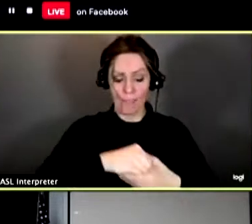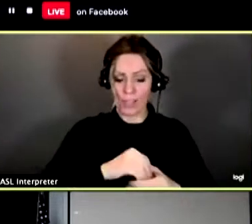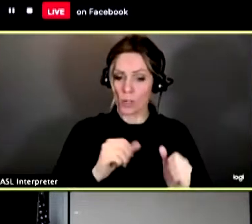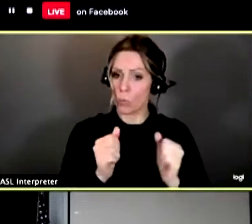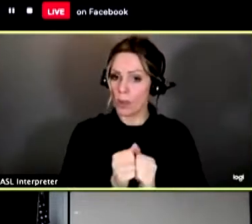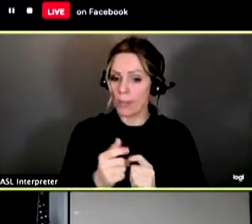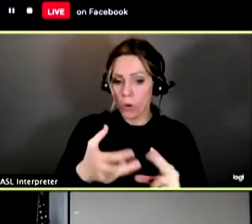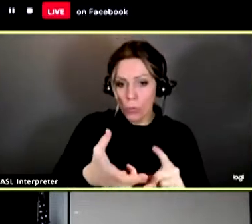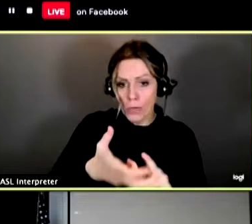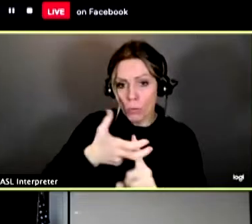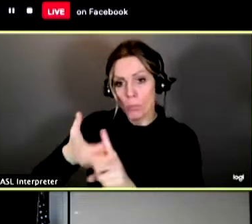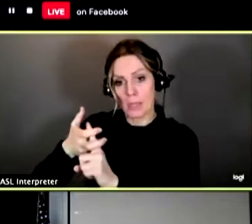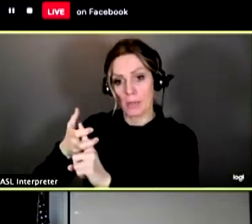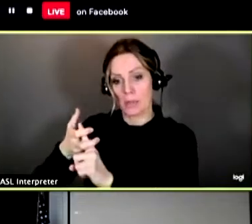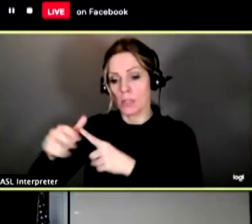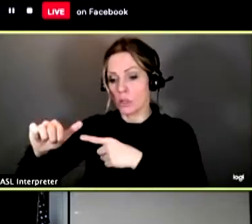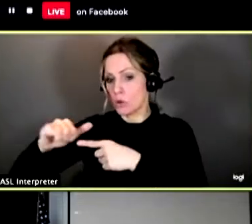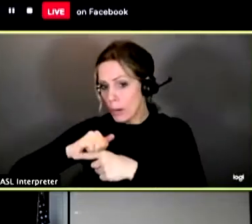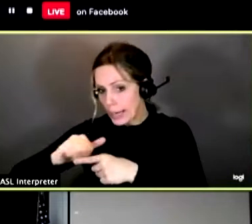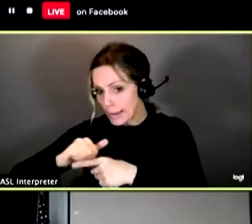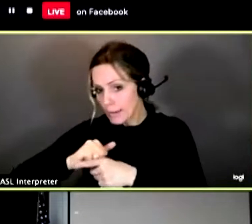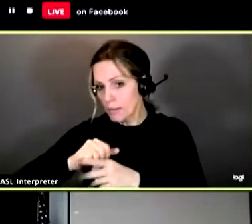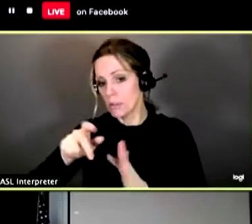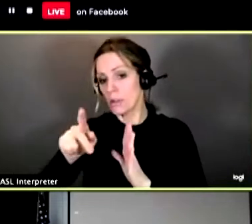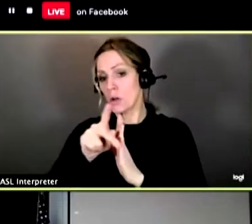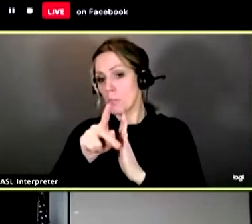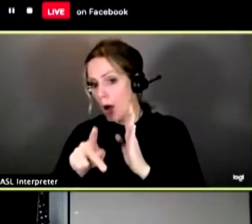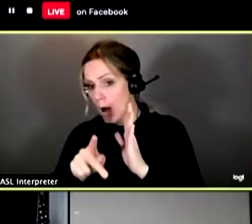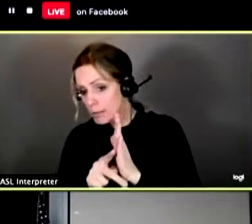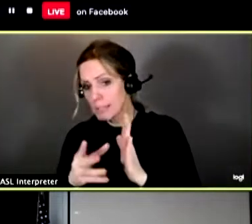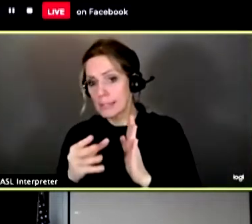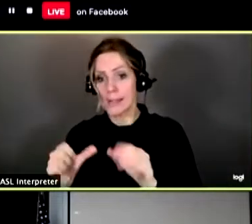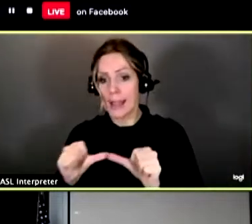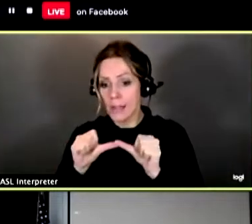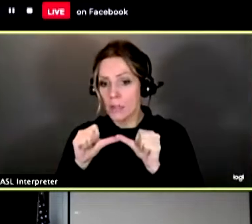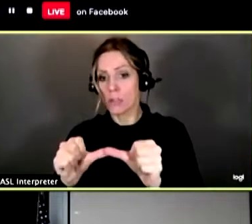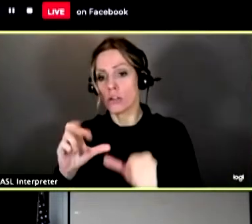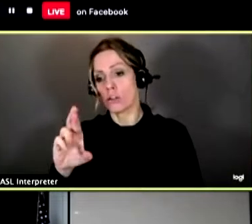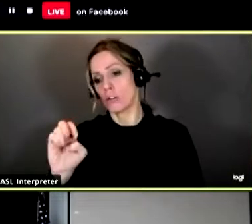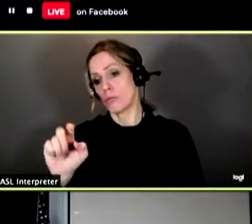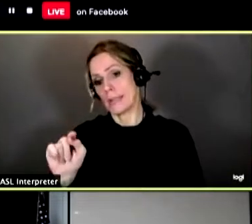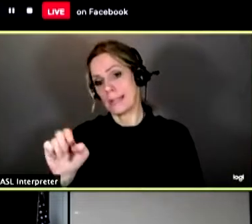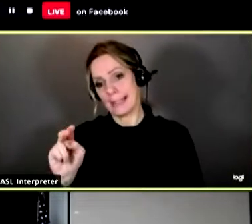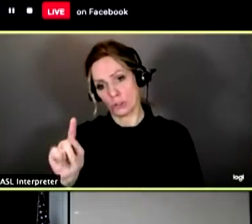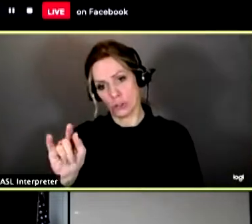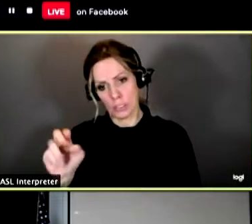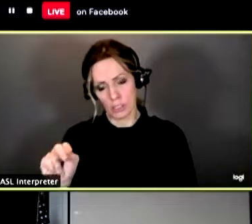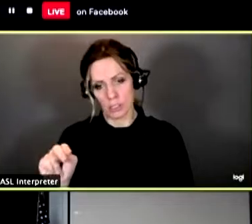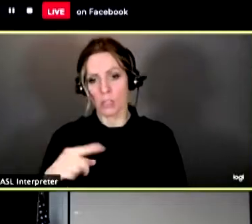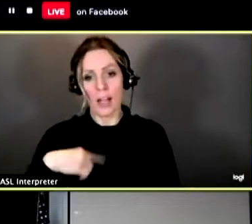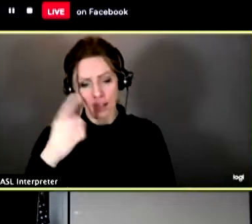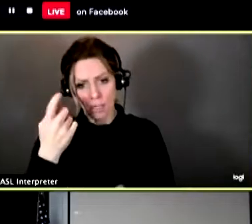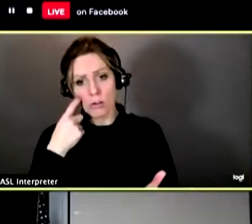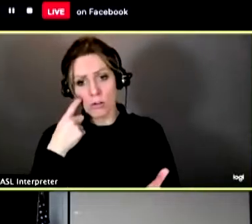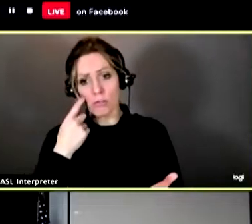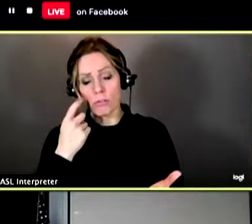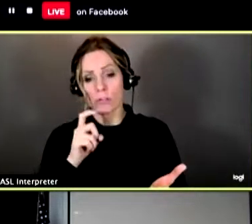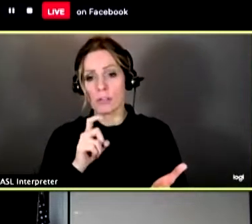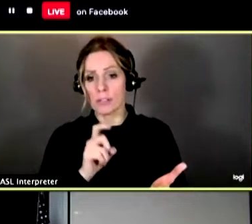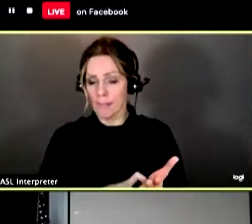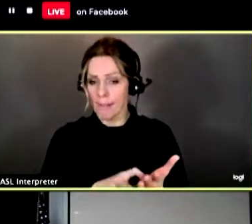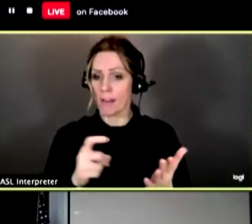and retention. I recognize the sensitivity of the relationship between police unions and law enforcement administration, and I respect the role